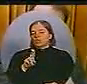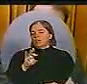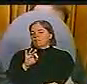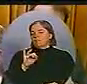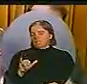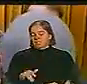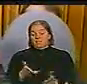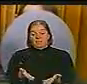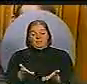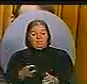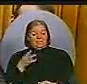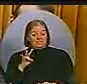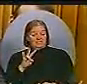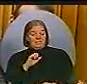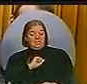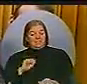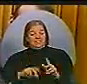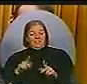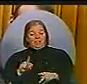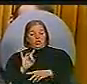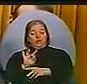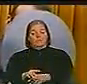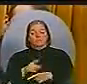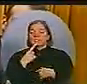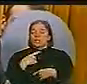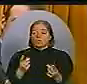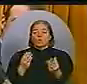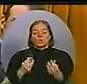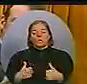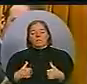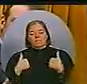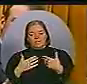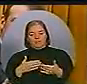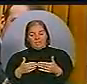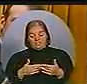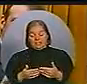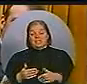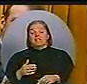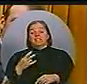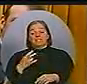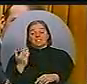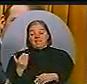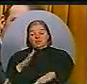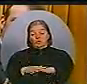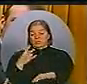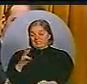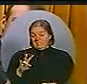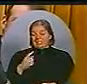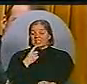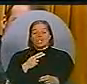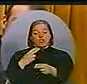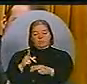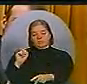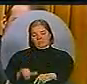refusing to say if they're even eligible to be in the Senate. Fifteen of them were personally appointed by this Prime Minister. So, how many are under investigation?